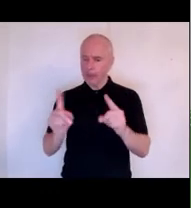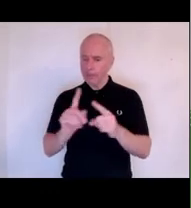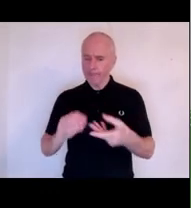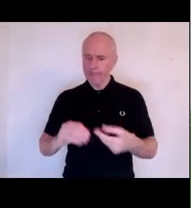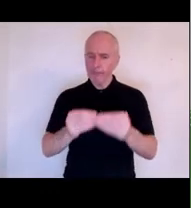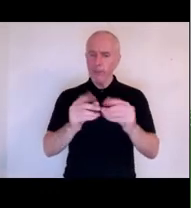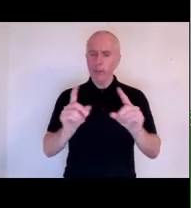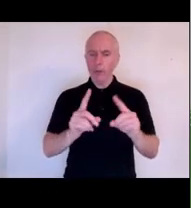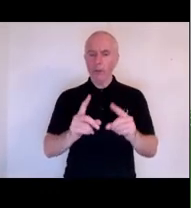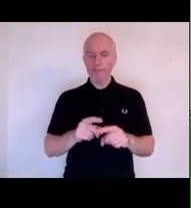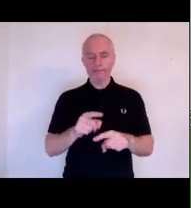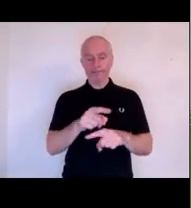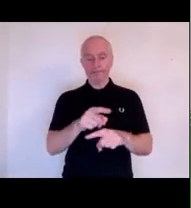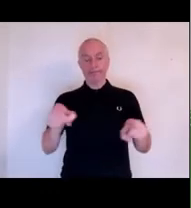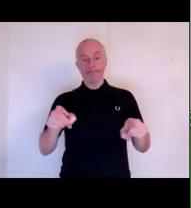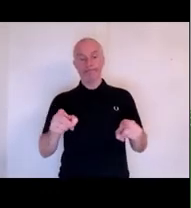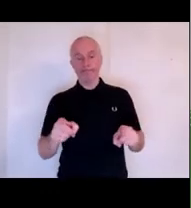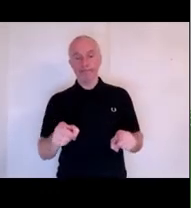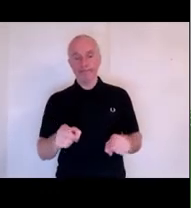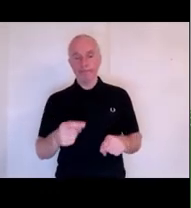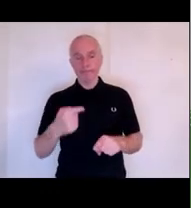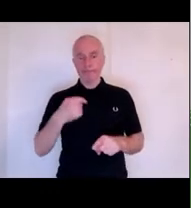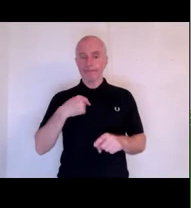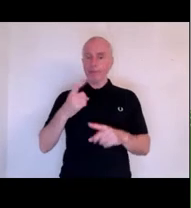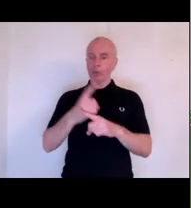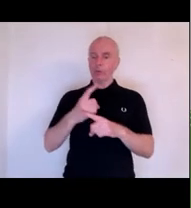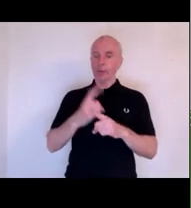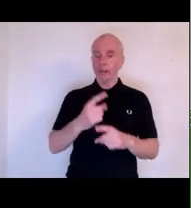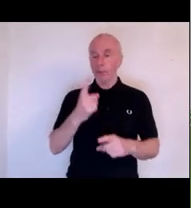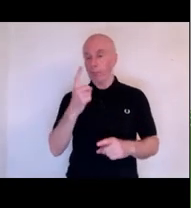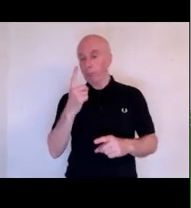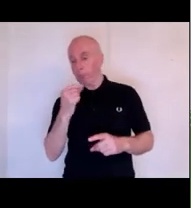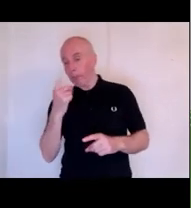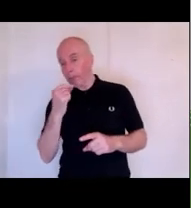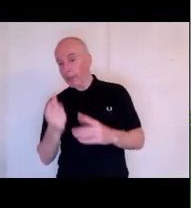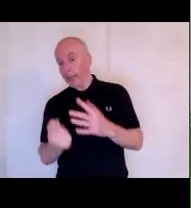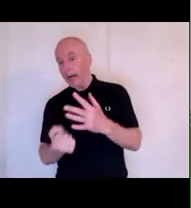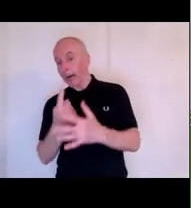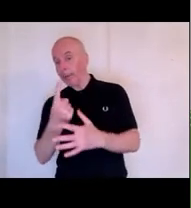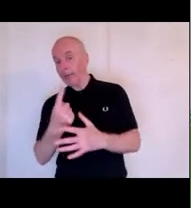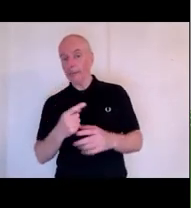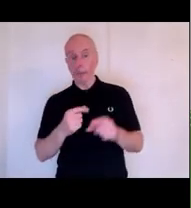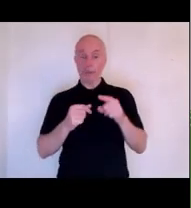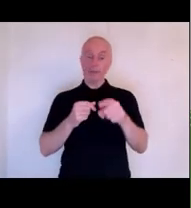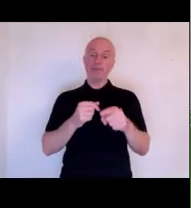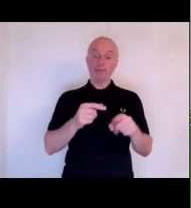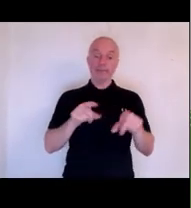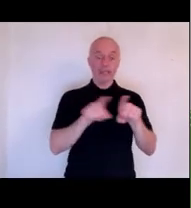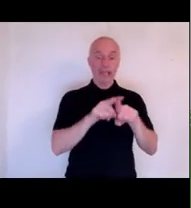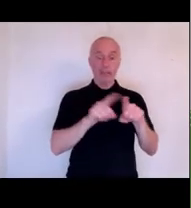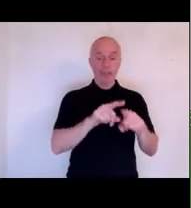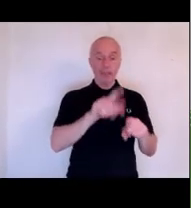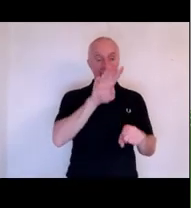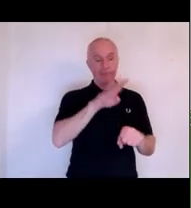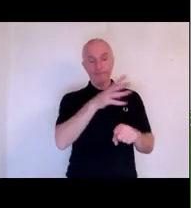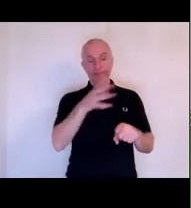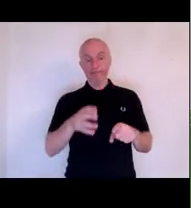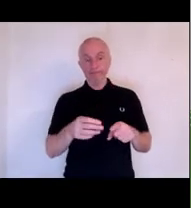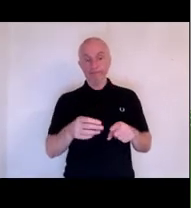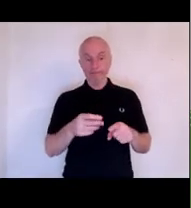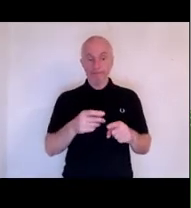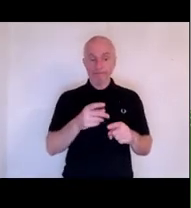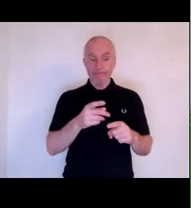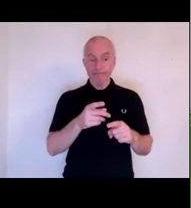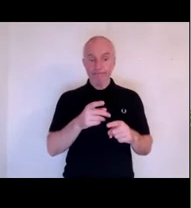probably not going to be surprised by now about how much I've talked about probability that this is another set of probabilities. We don't know exactly